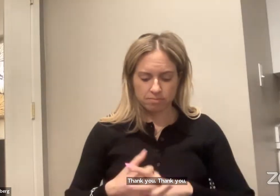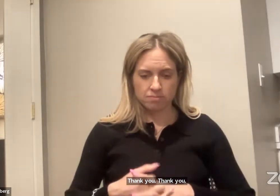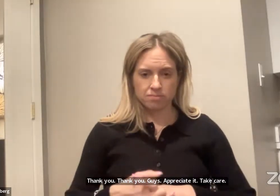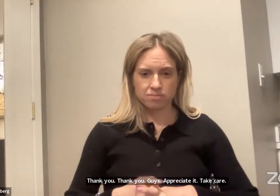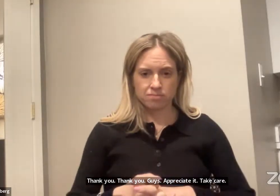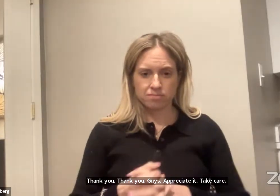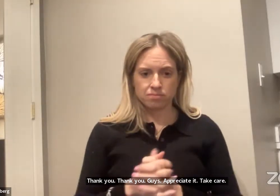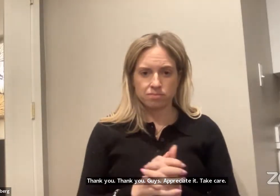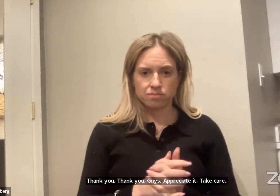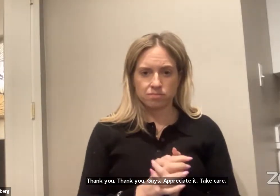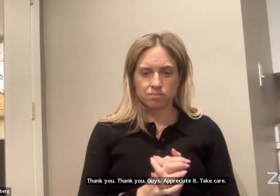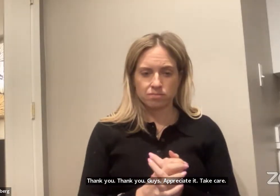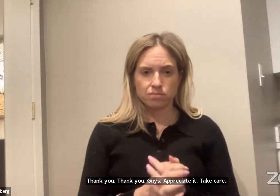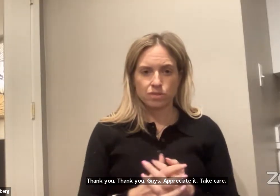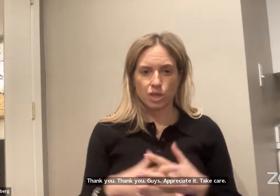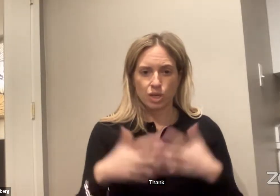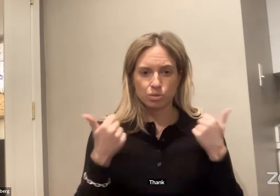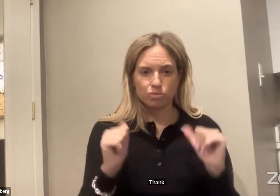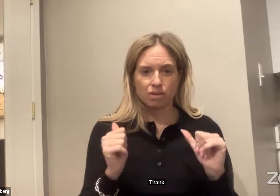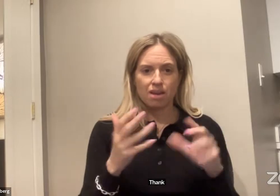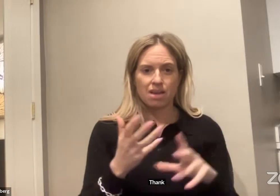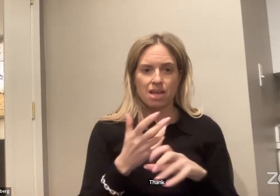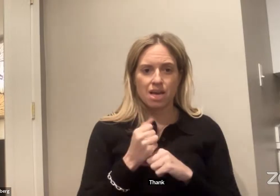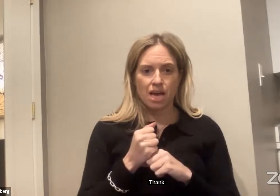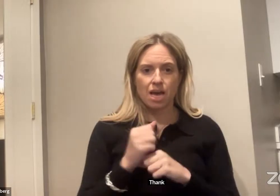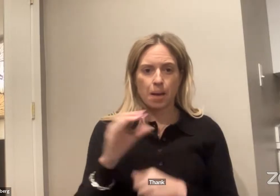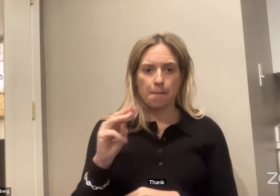I was trying to get Commissioner